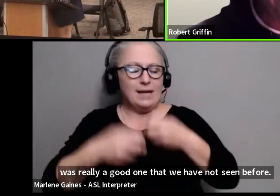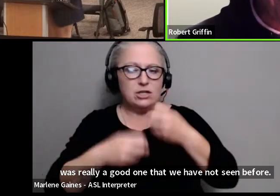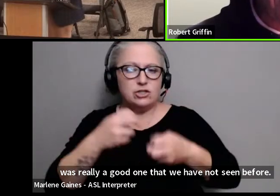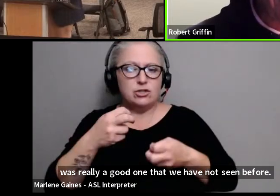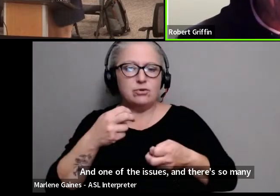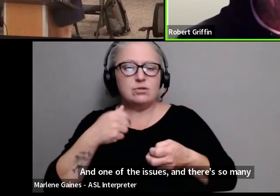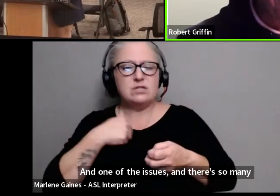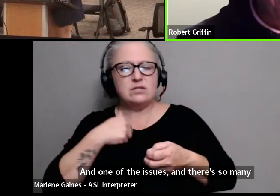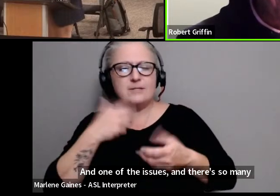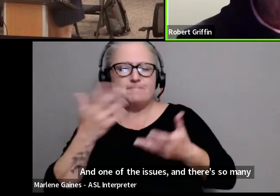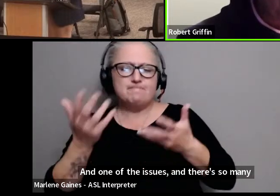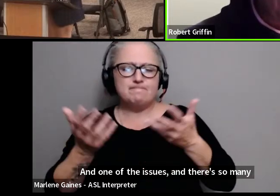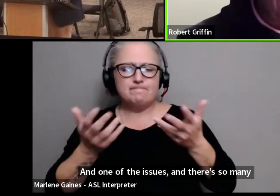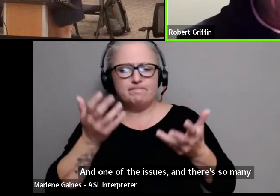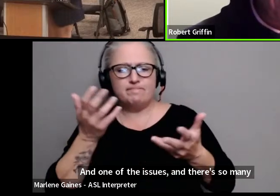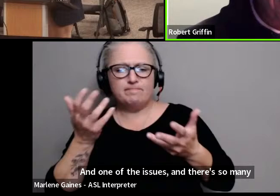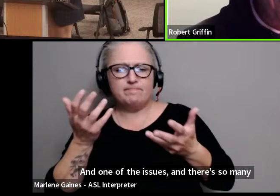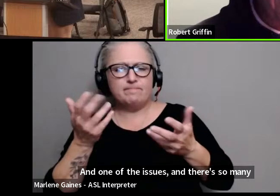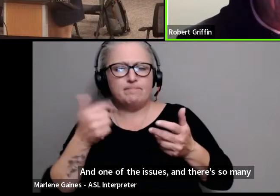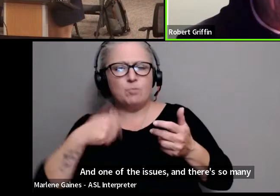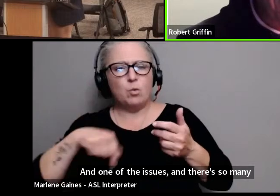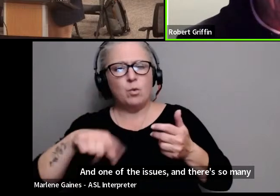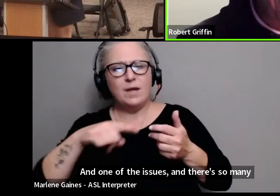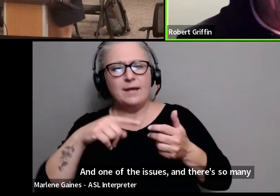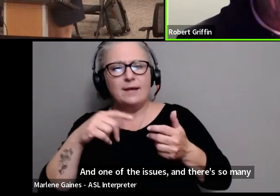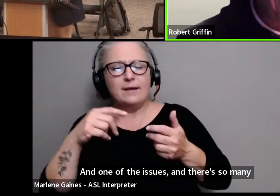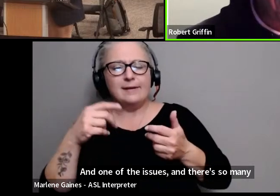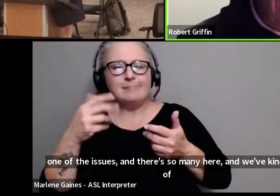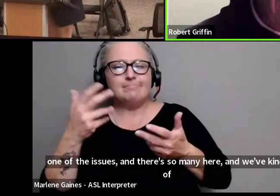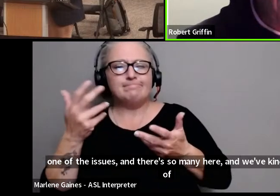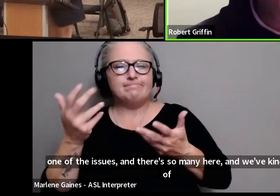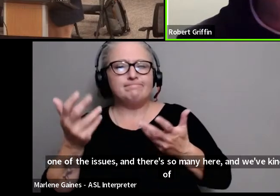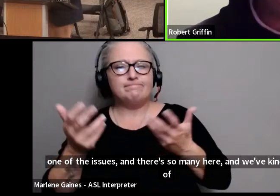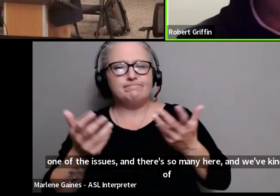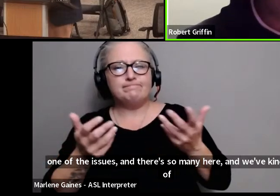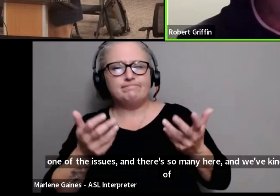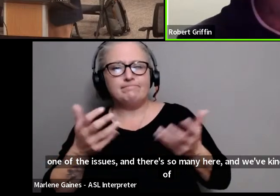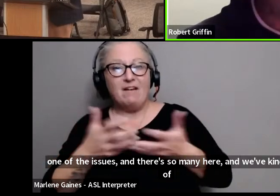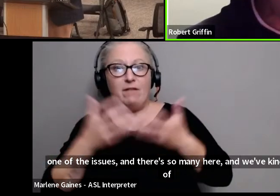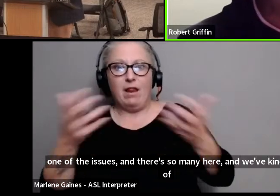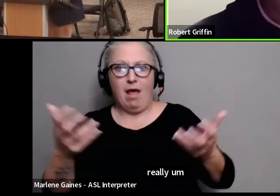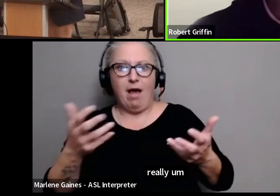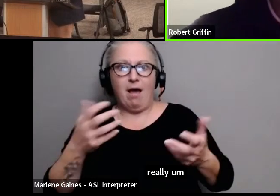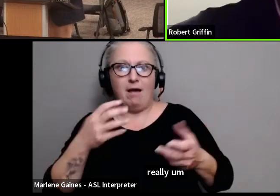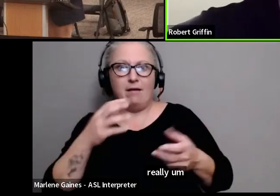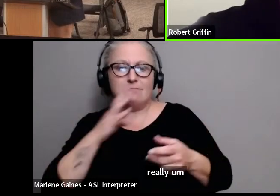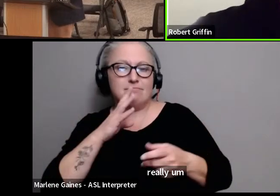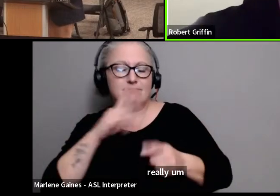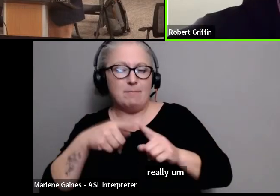and we've kind of really had a lot to say on this.